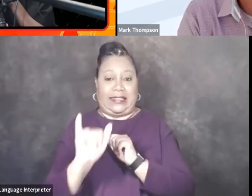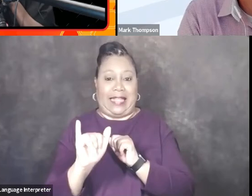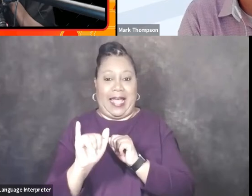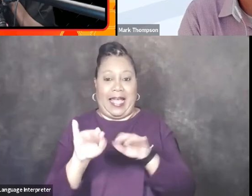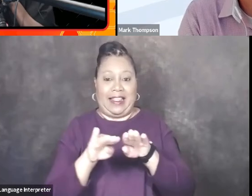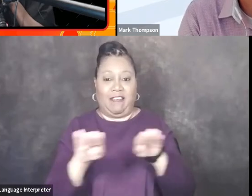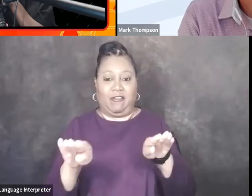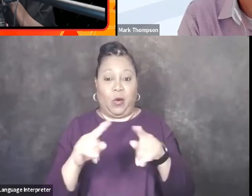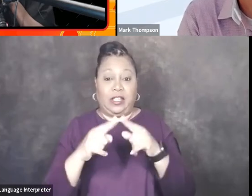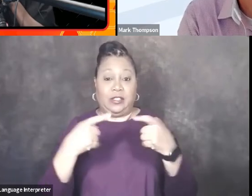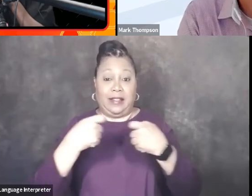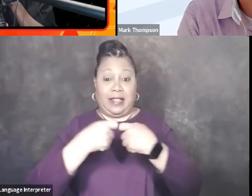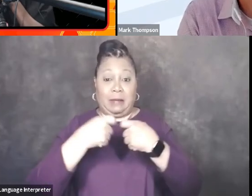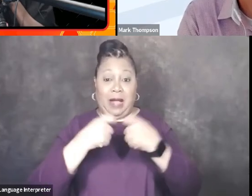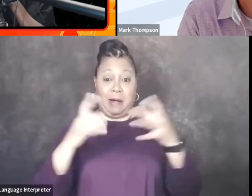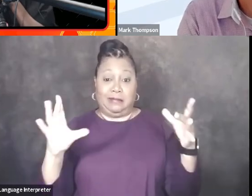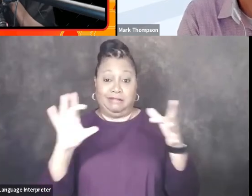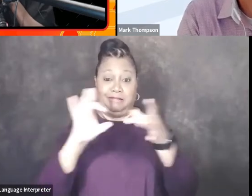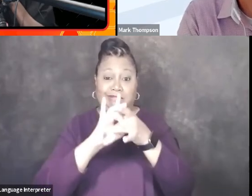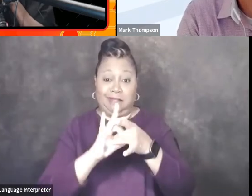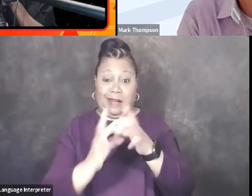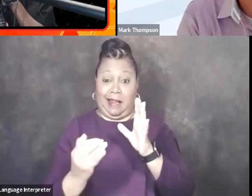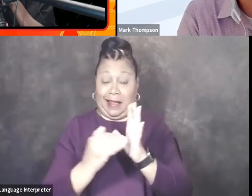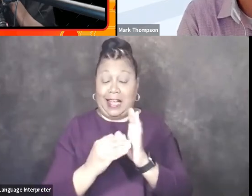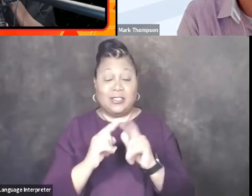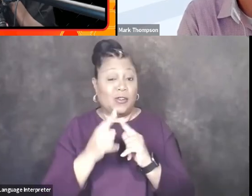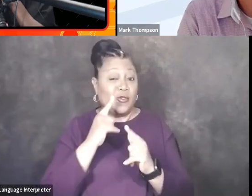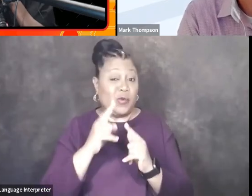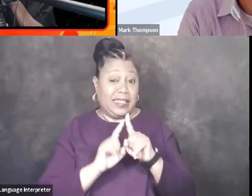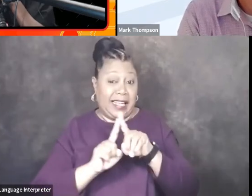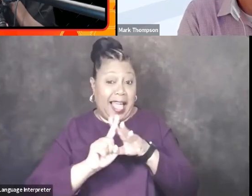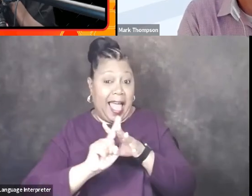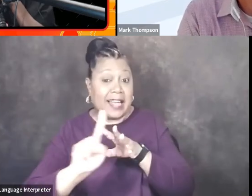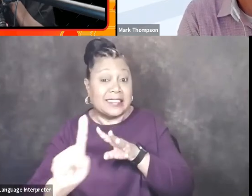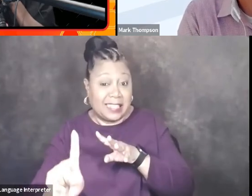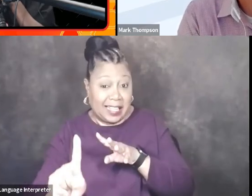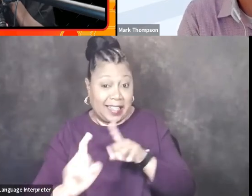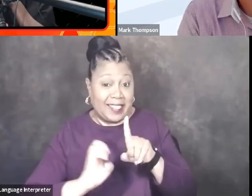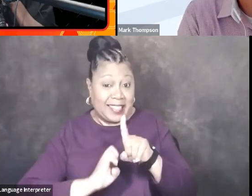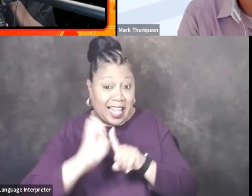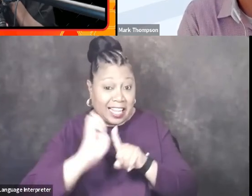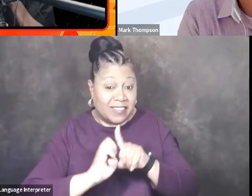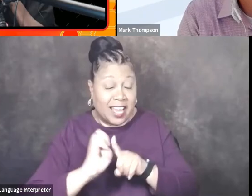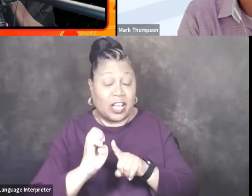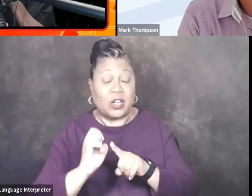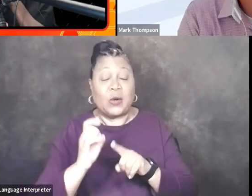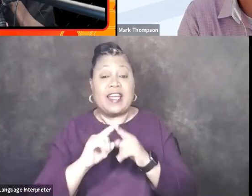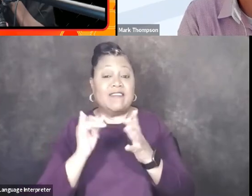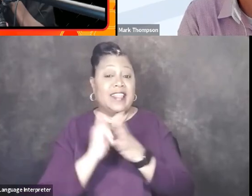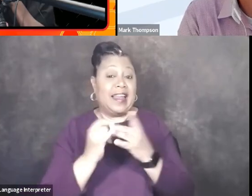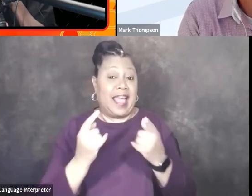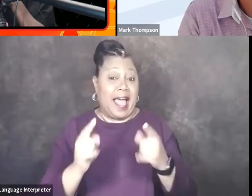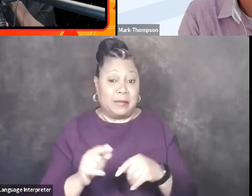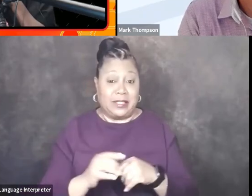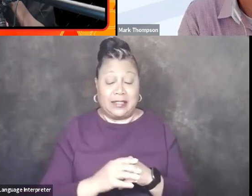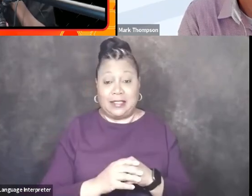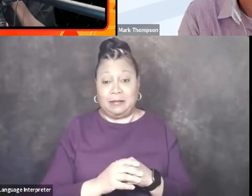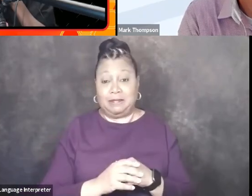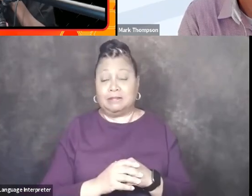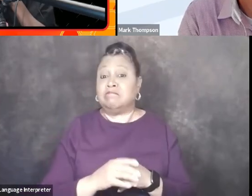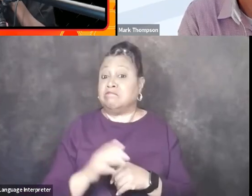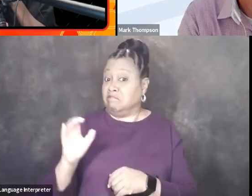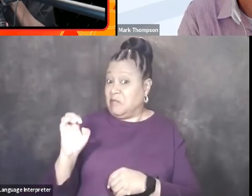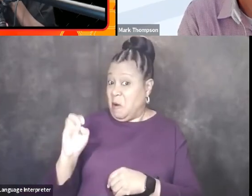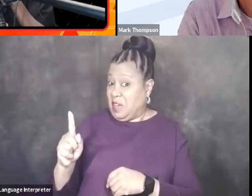floor until the power resumes. So you can at least exit, get off the elevator if that happens. All